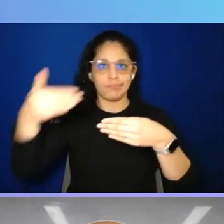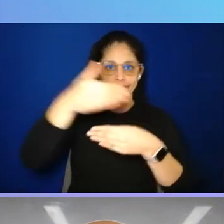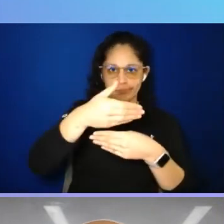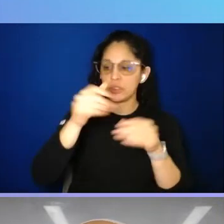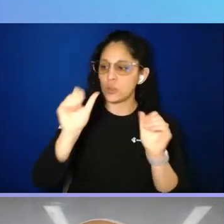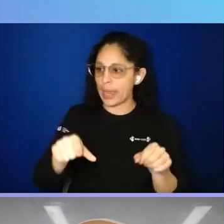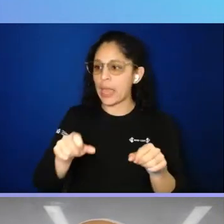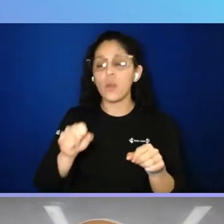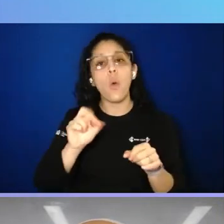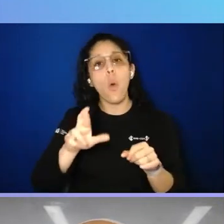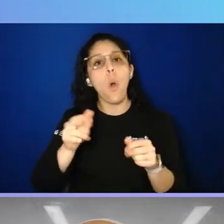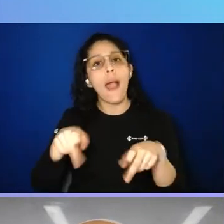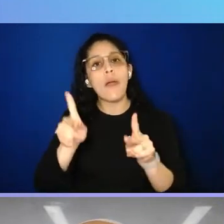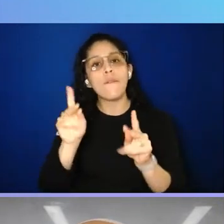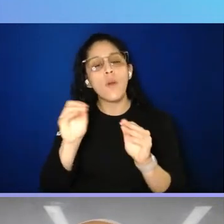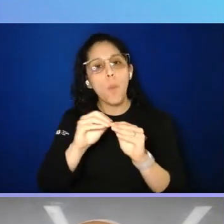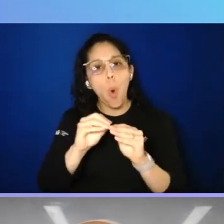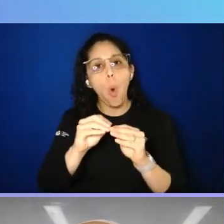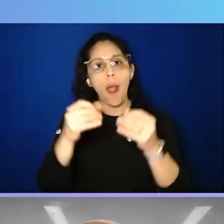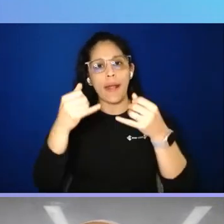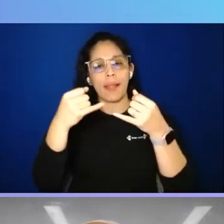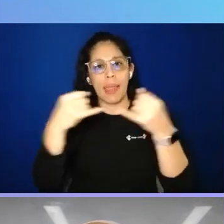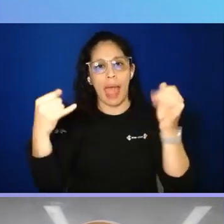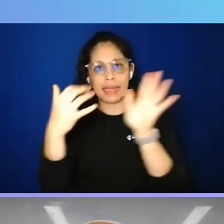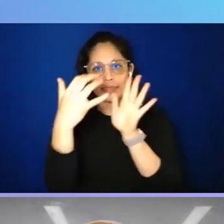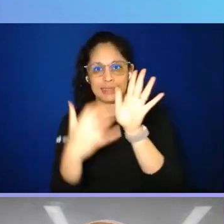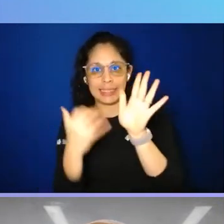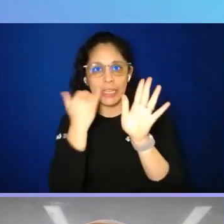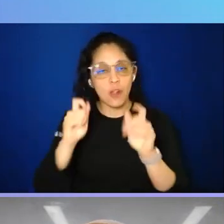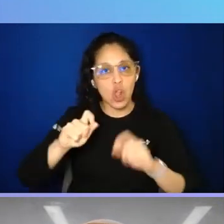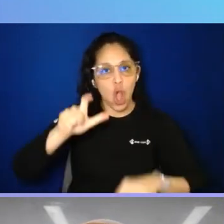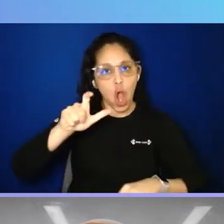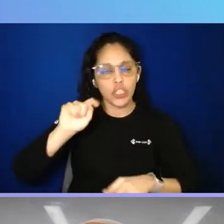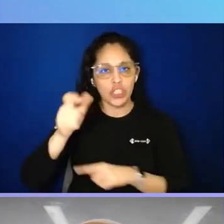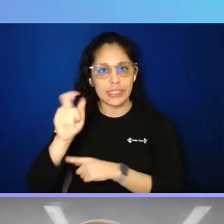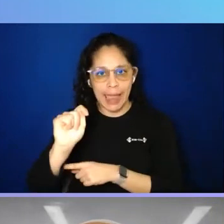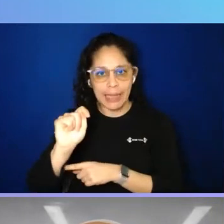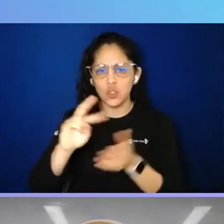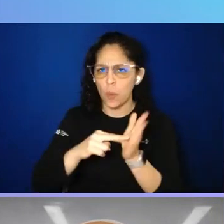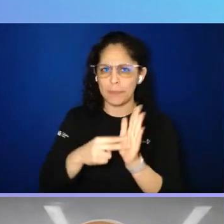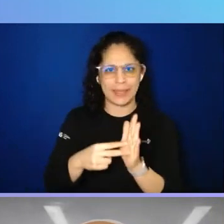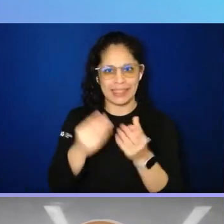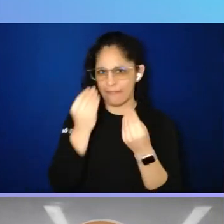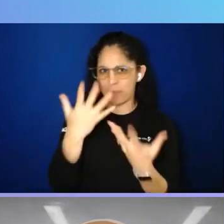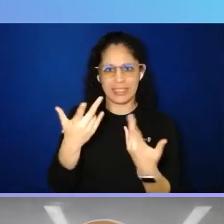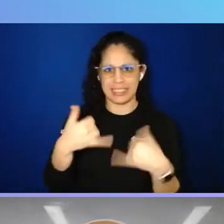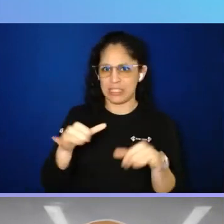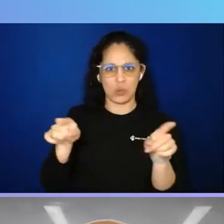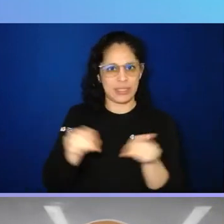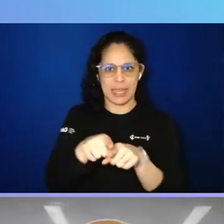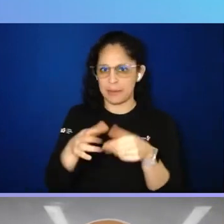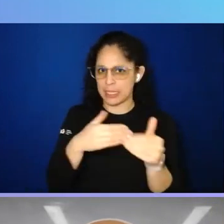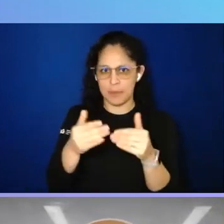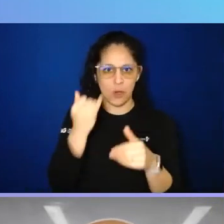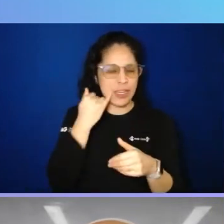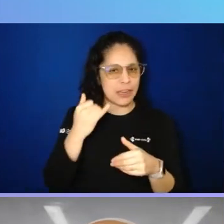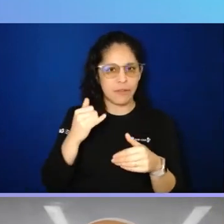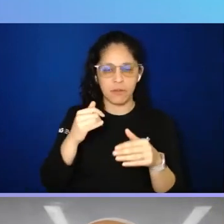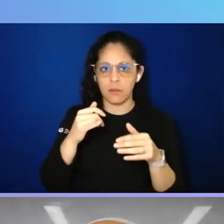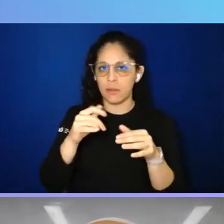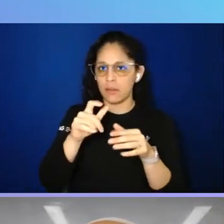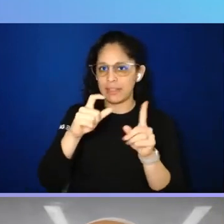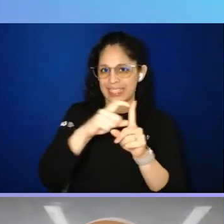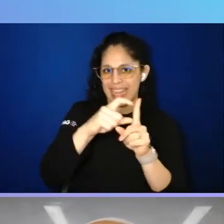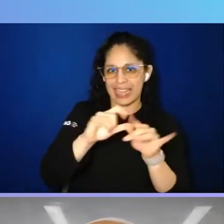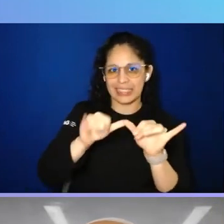lines when the text size is large, so the content you display to the user is the same regardless of the text size. Make sure